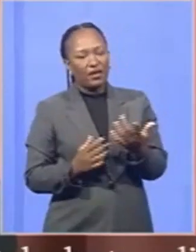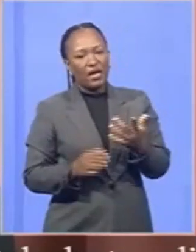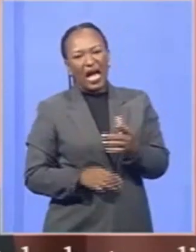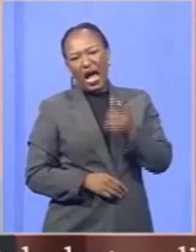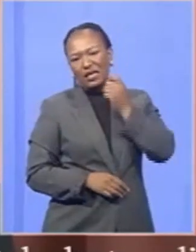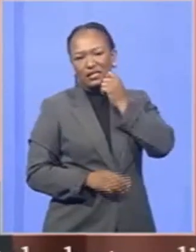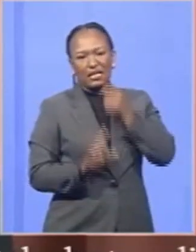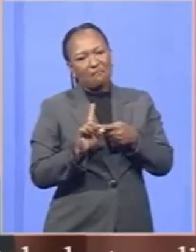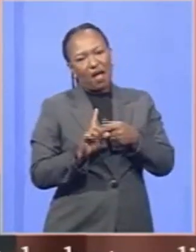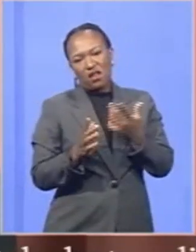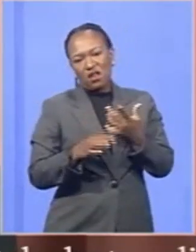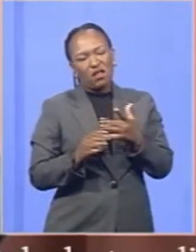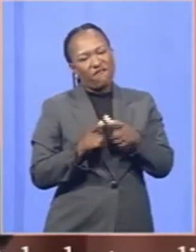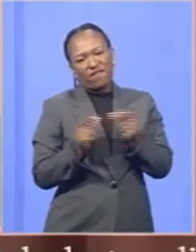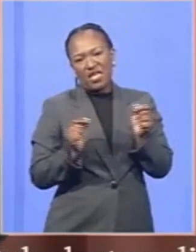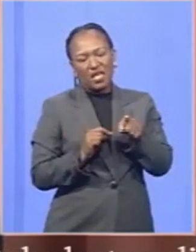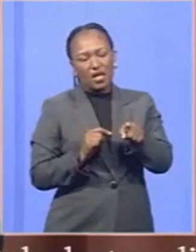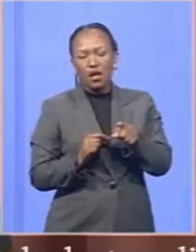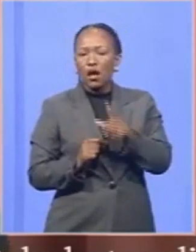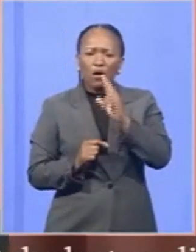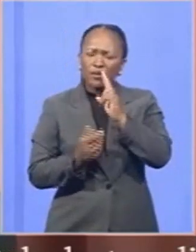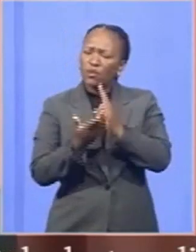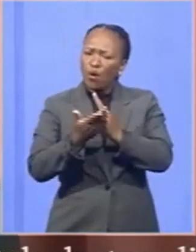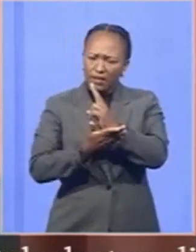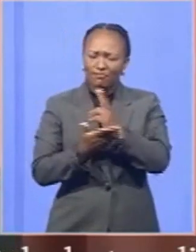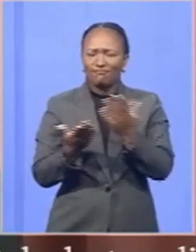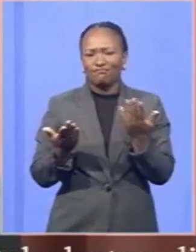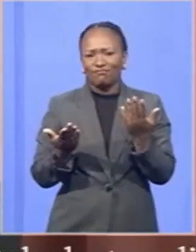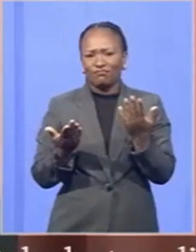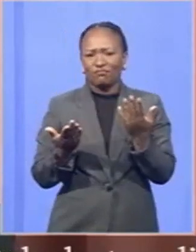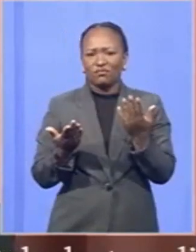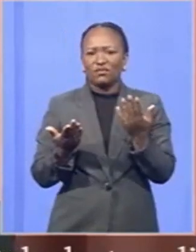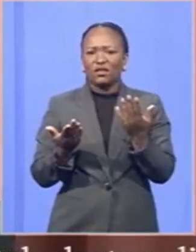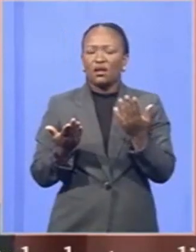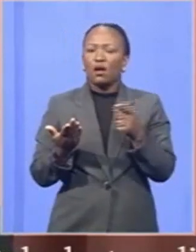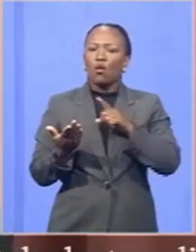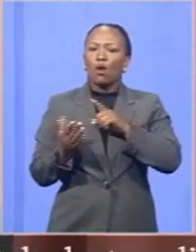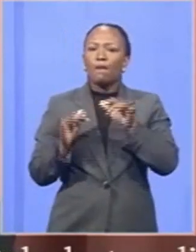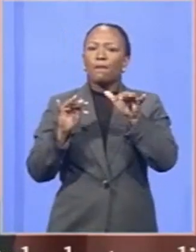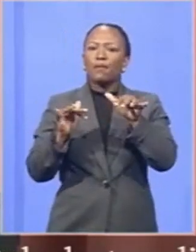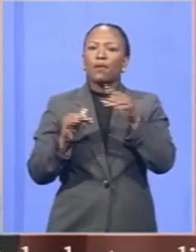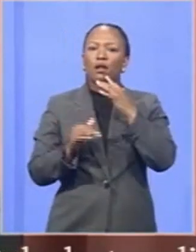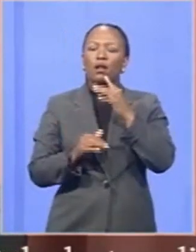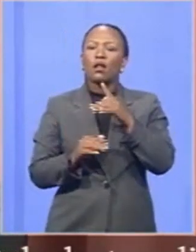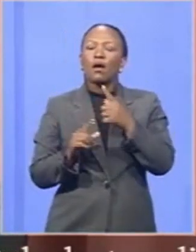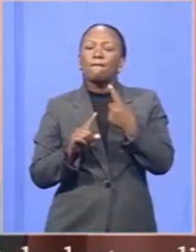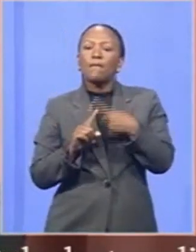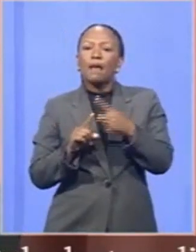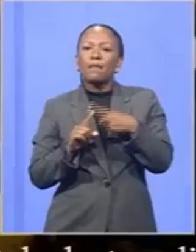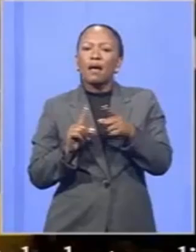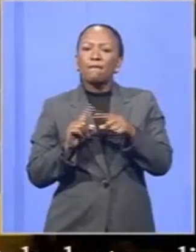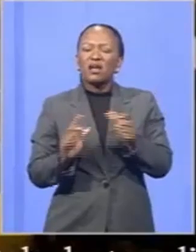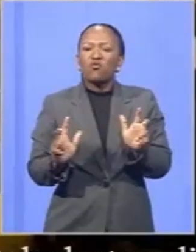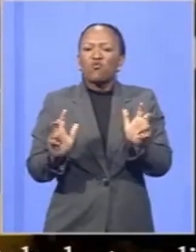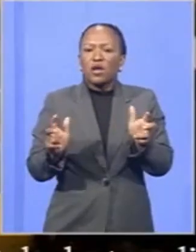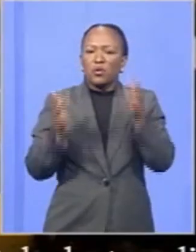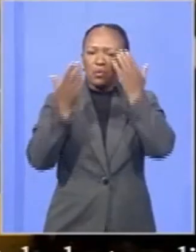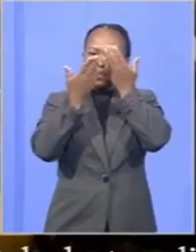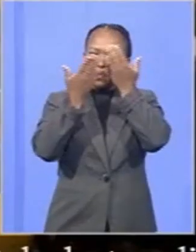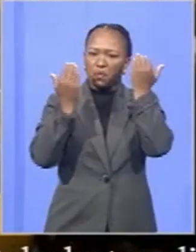is weg. We must be honest about these things. You are playing people that don't even know your radio station exists. Ka ho le